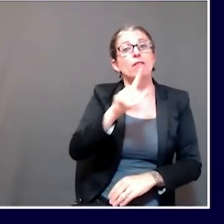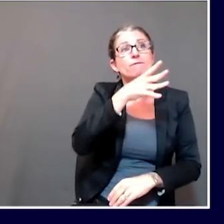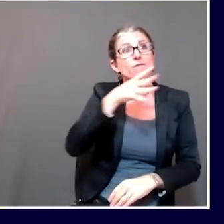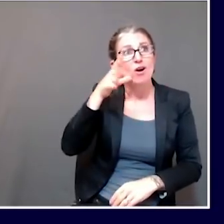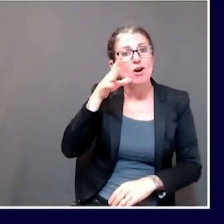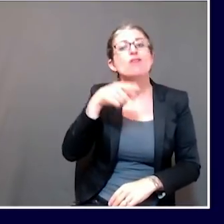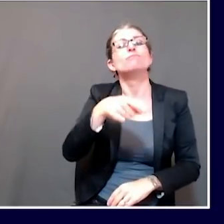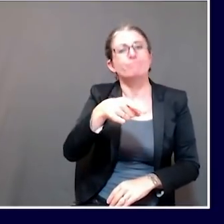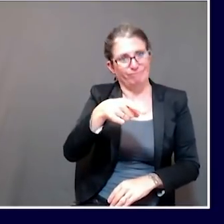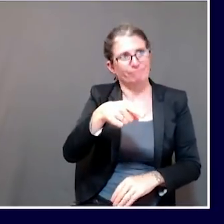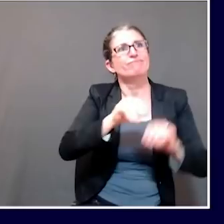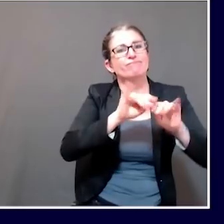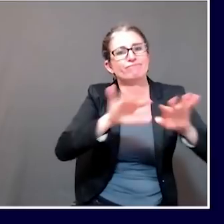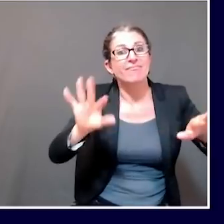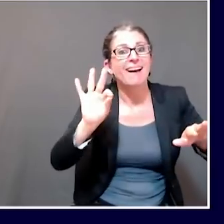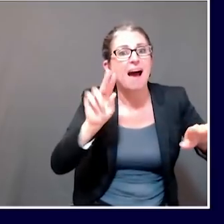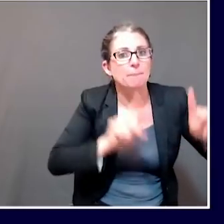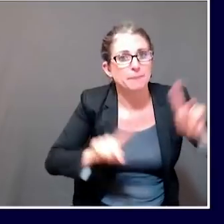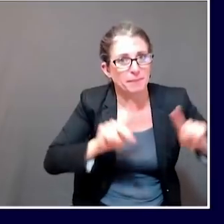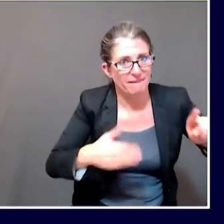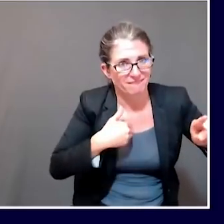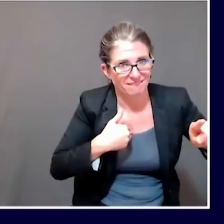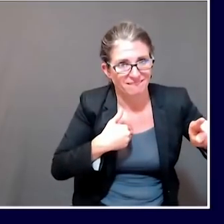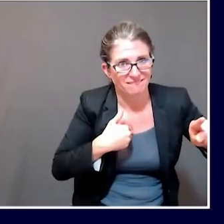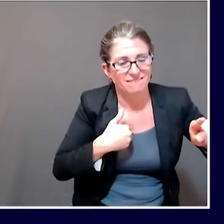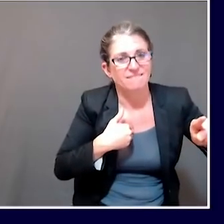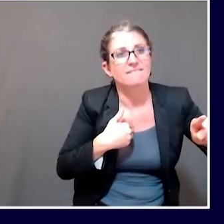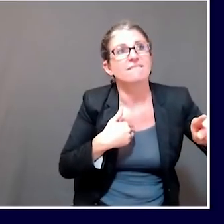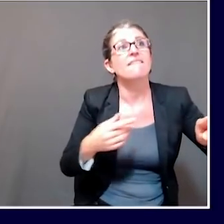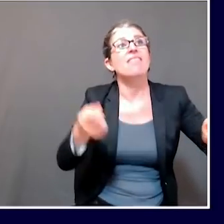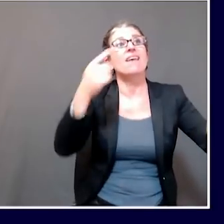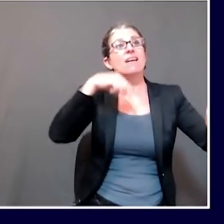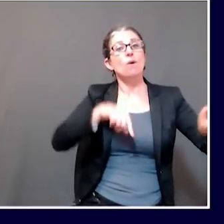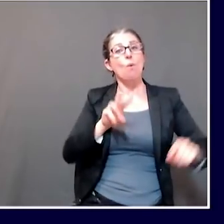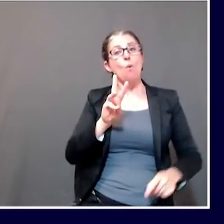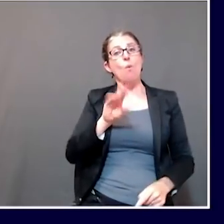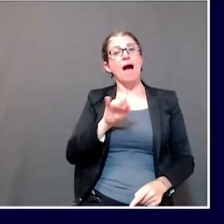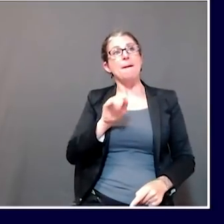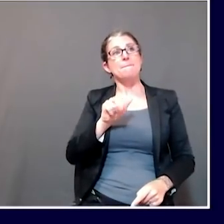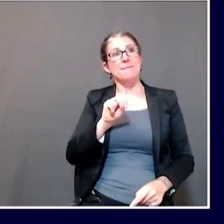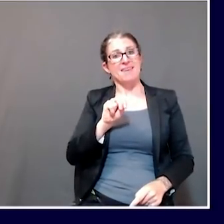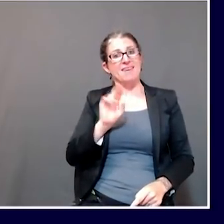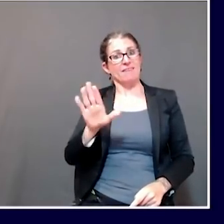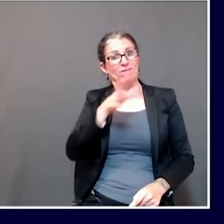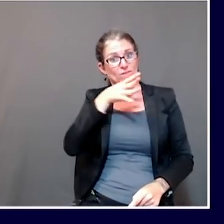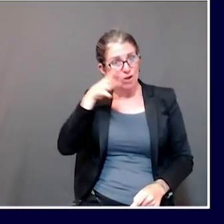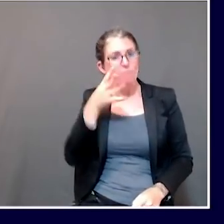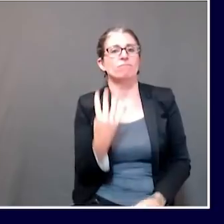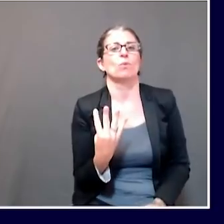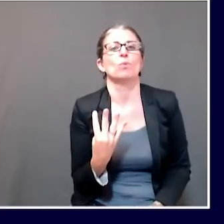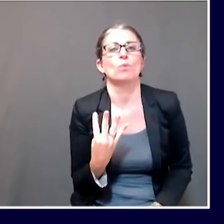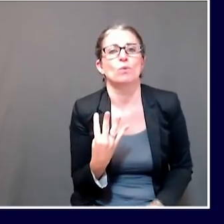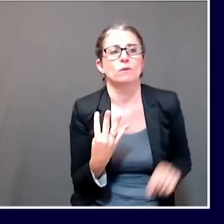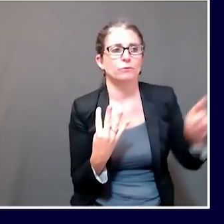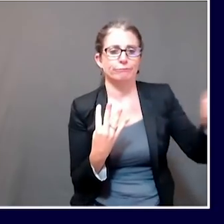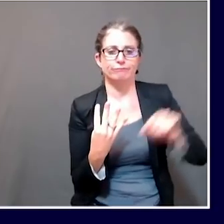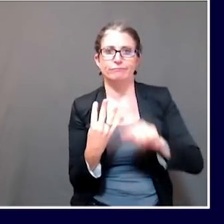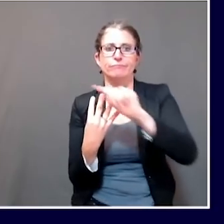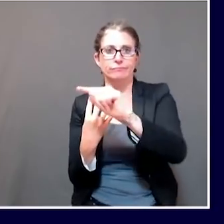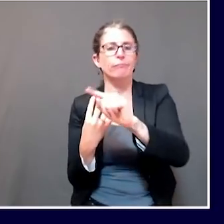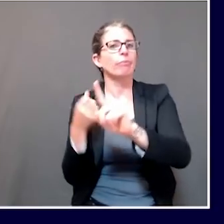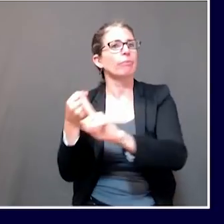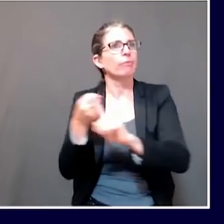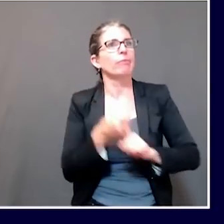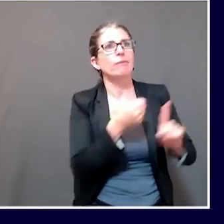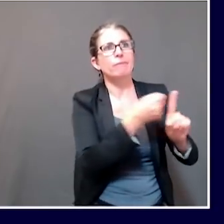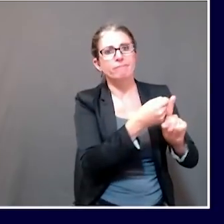of 9 cases. And at the Wyman's Farm, there are a total of 4 cases. And always, as always, I'd